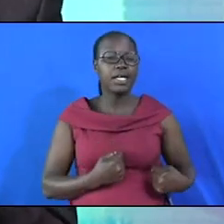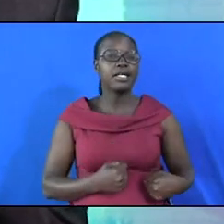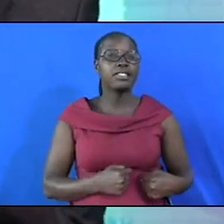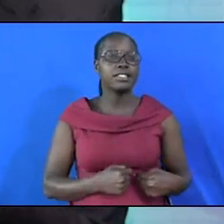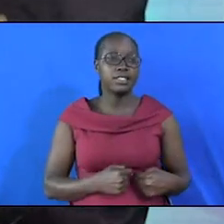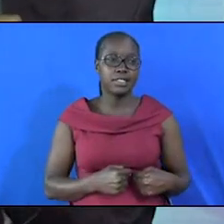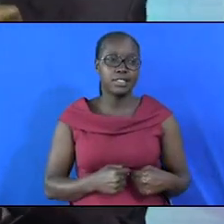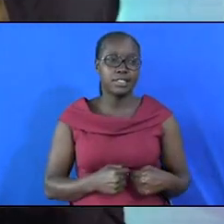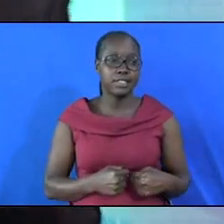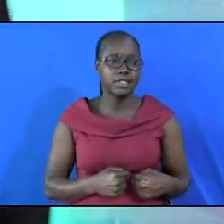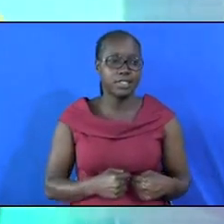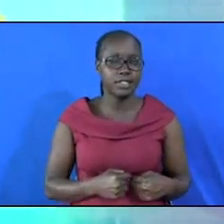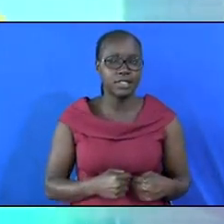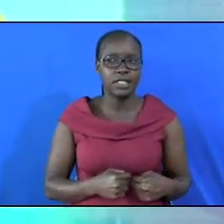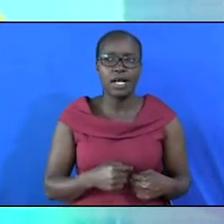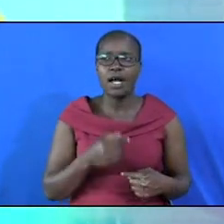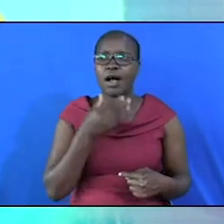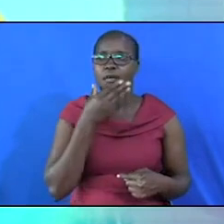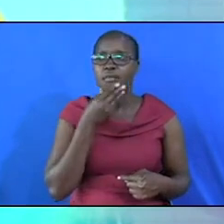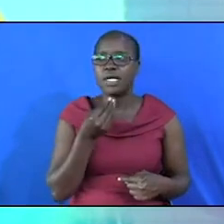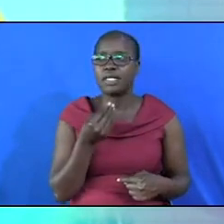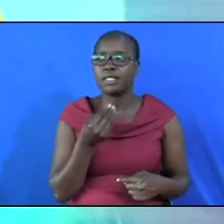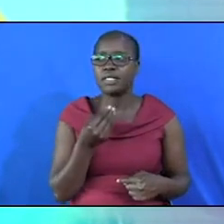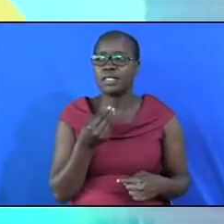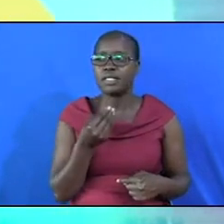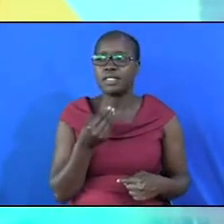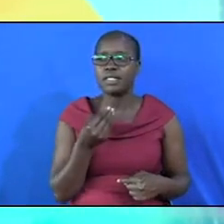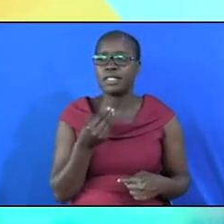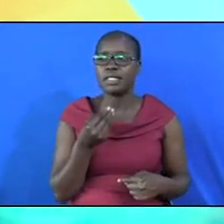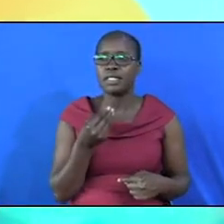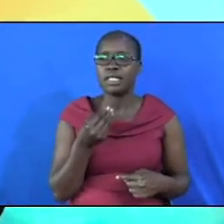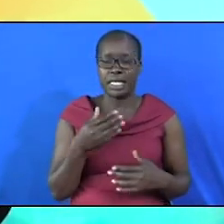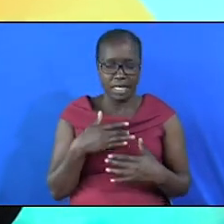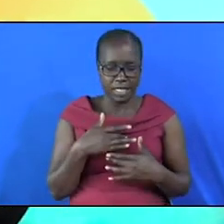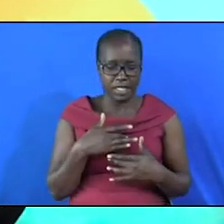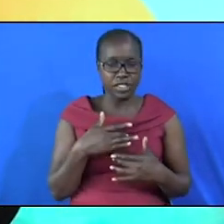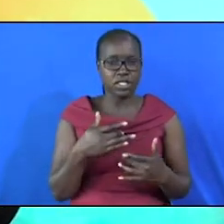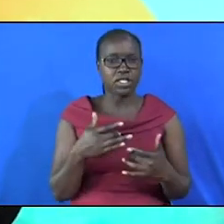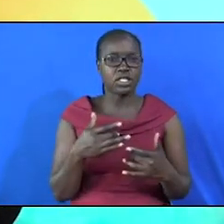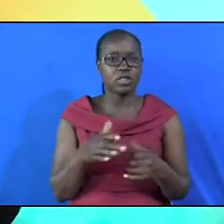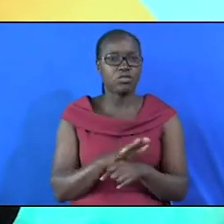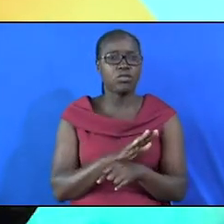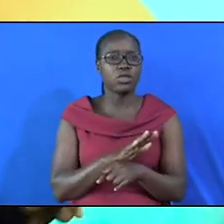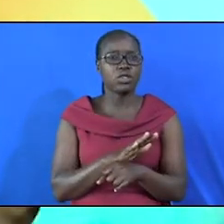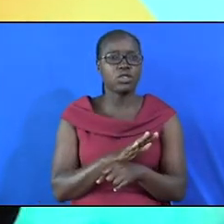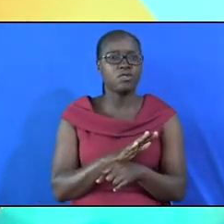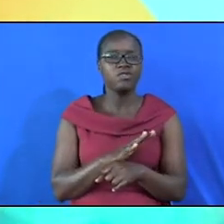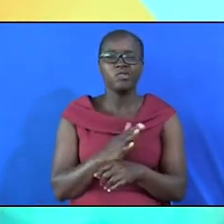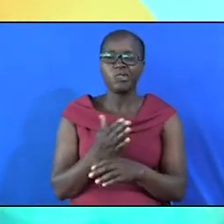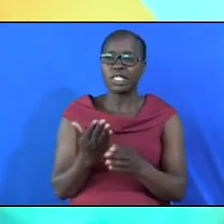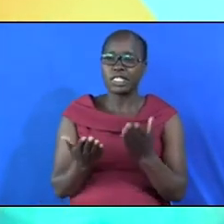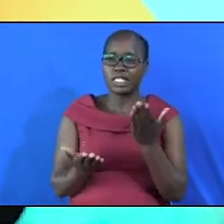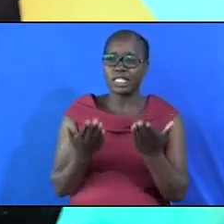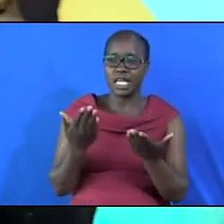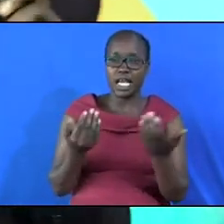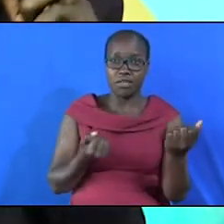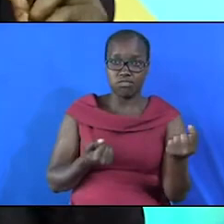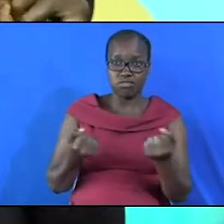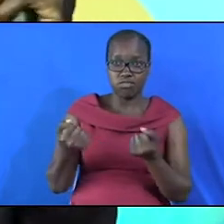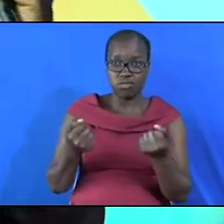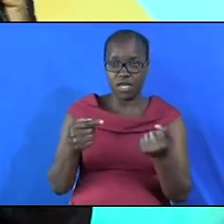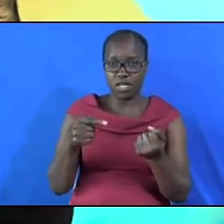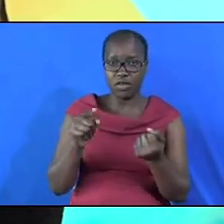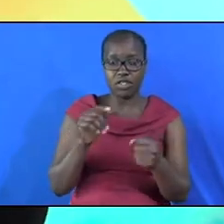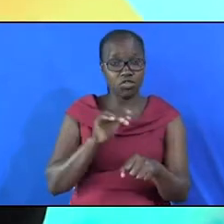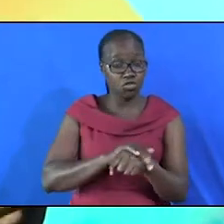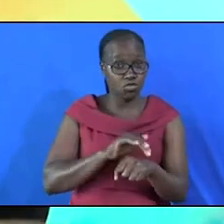down. Men are most interested in the size of your car. It